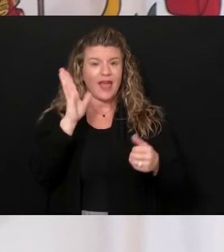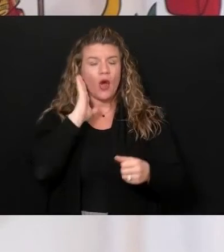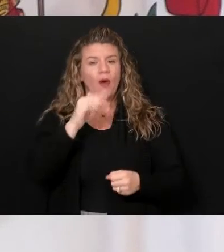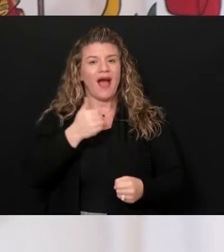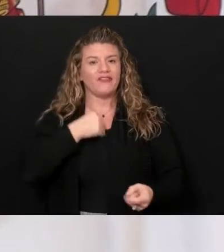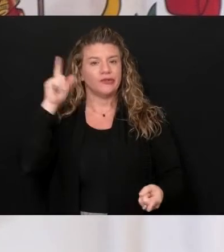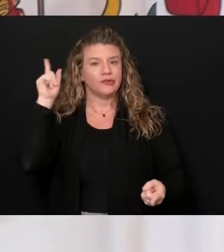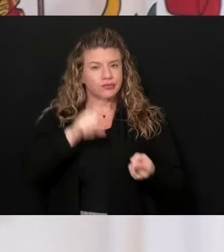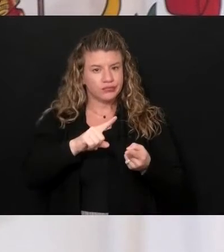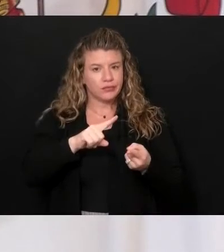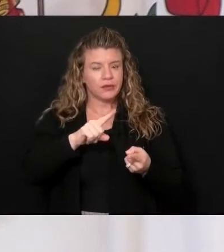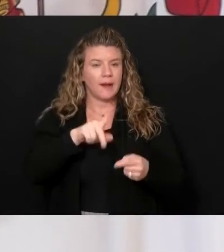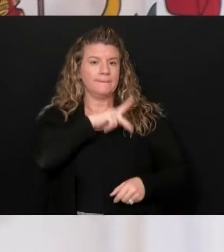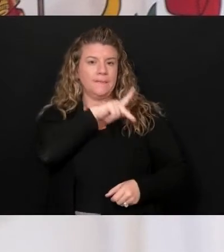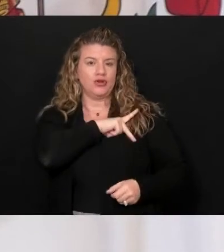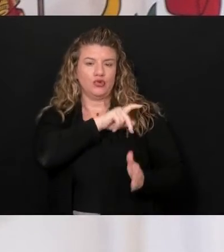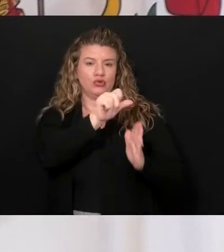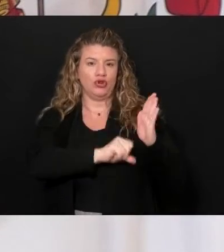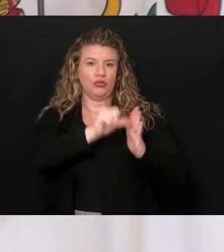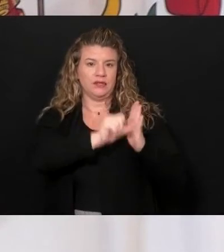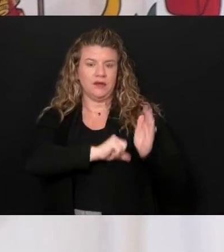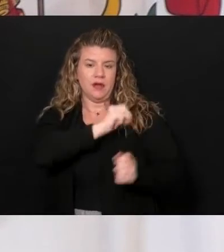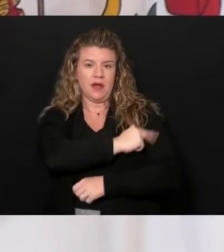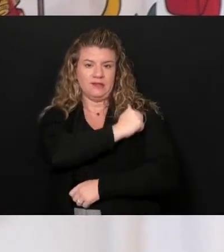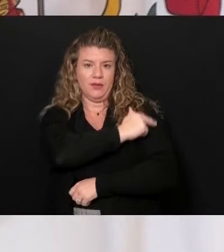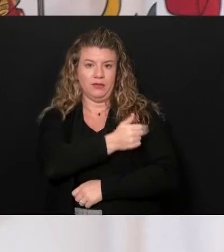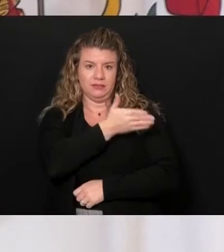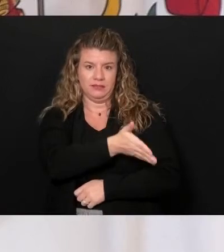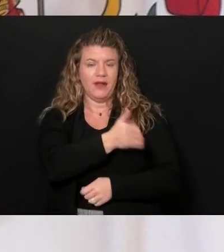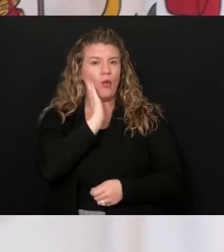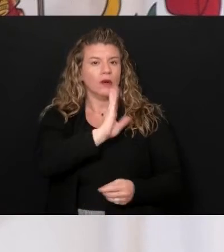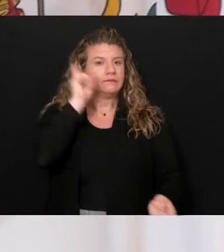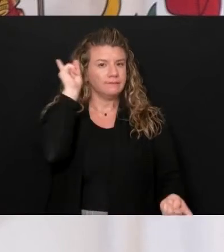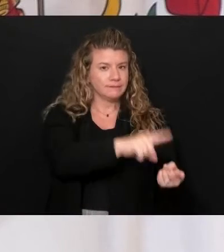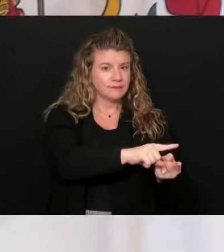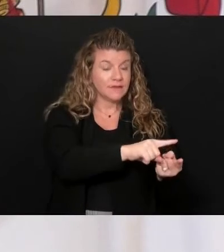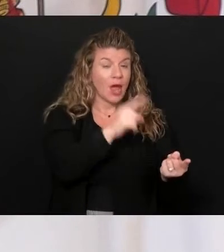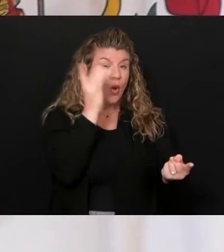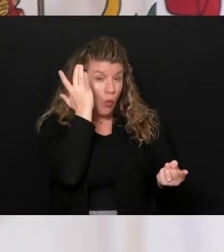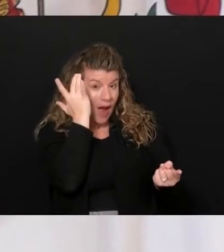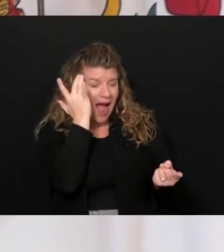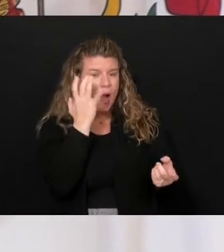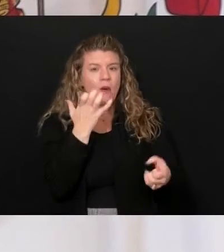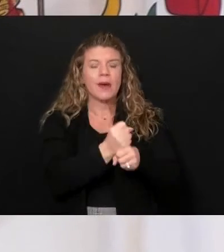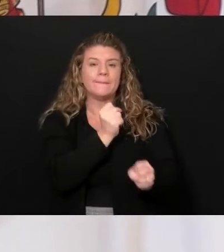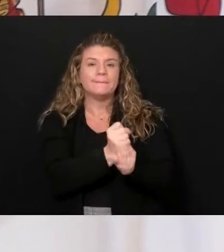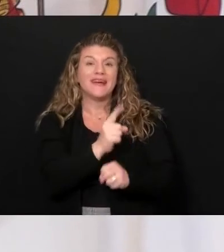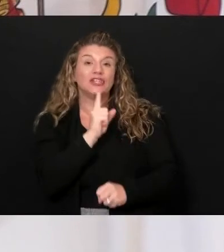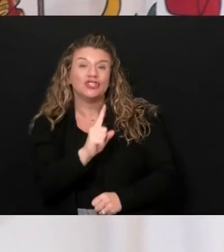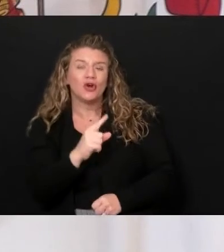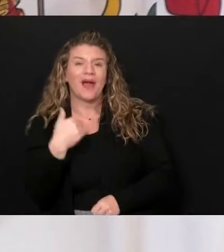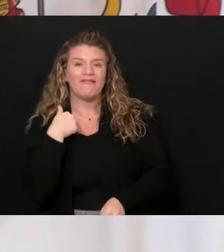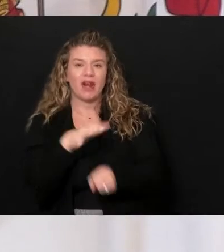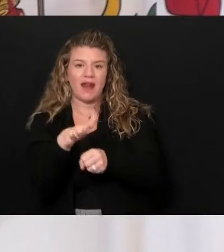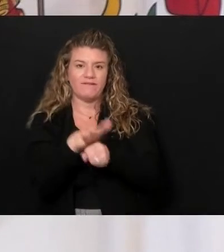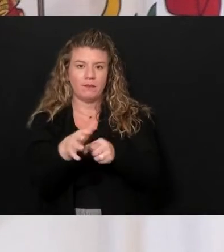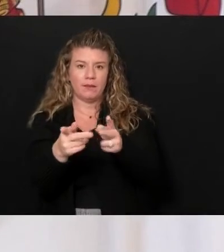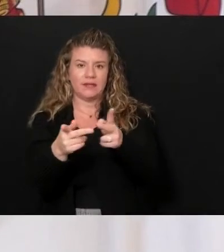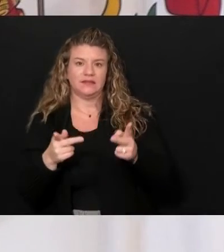in the elective surgeries at our hospitals in order to ensure that we will have hospital